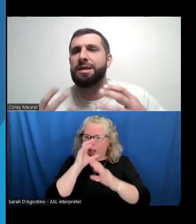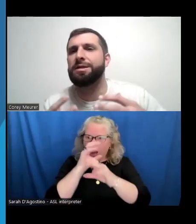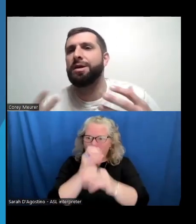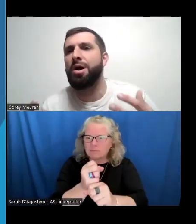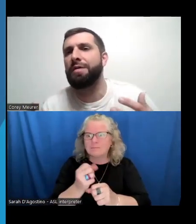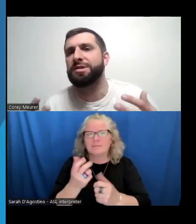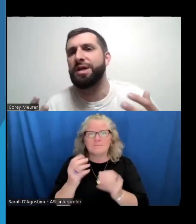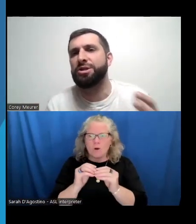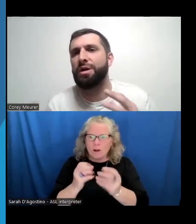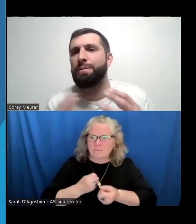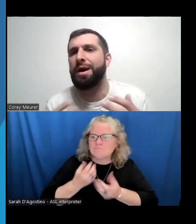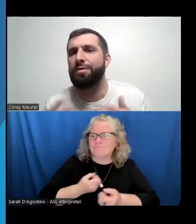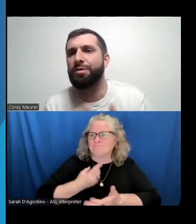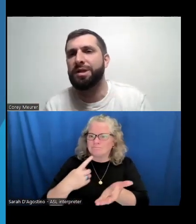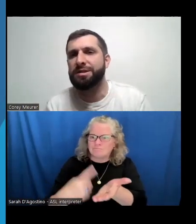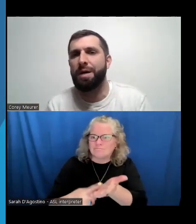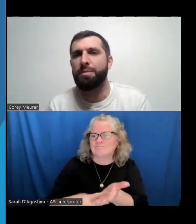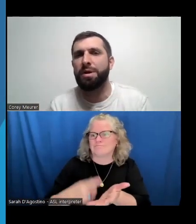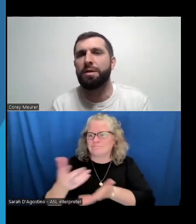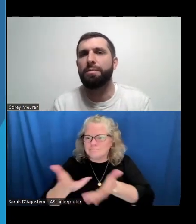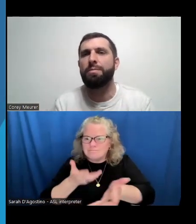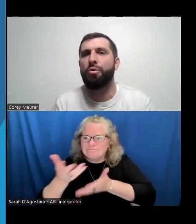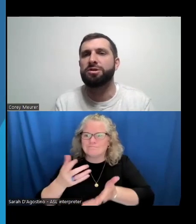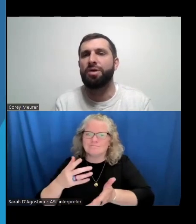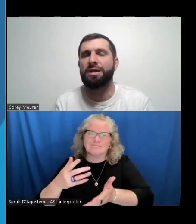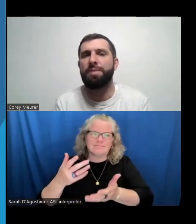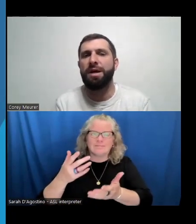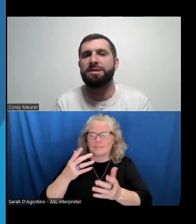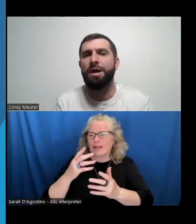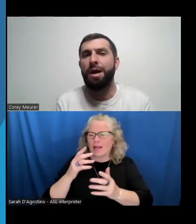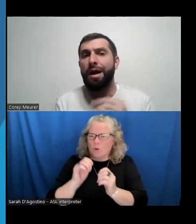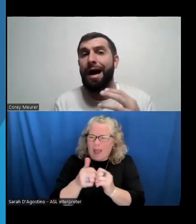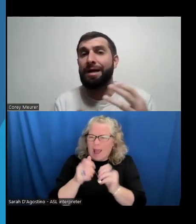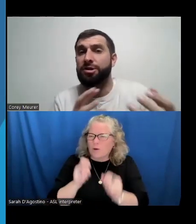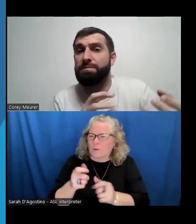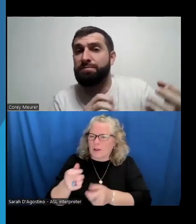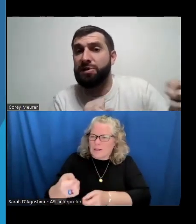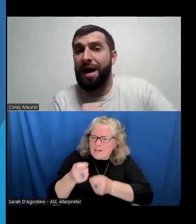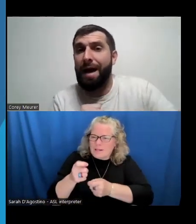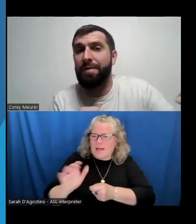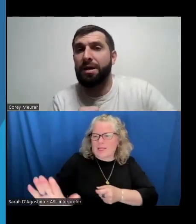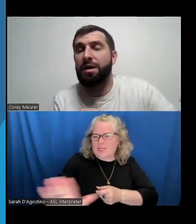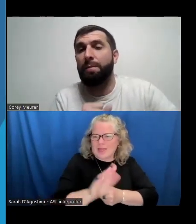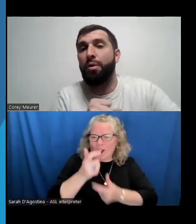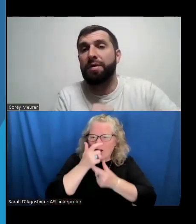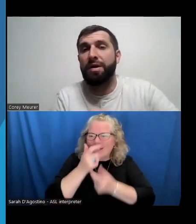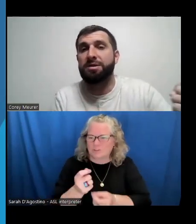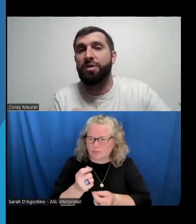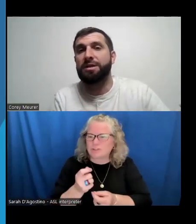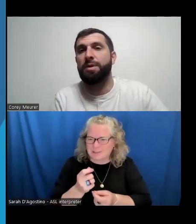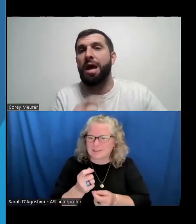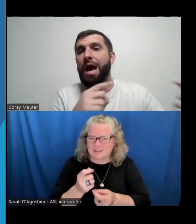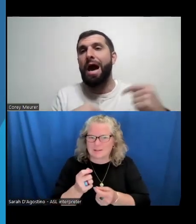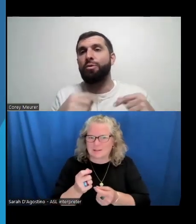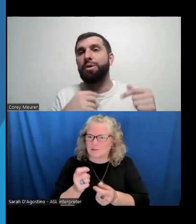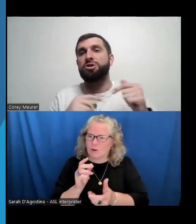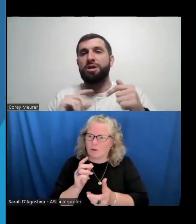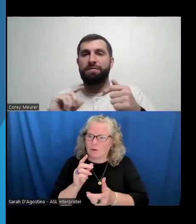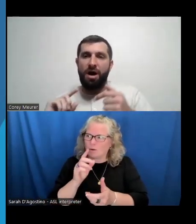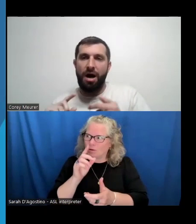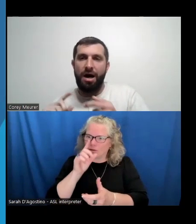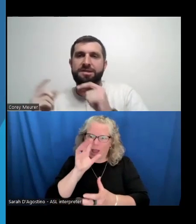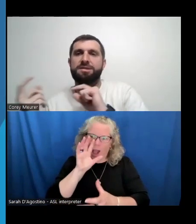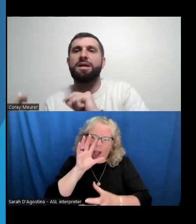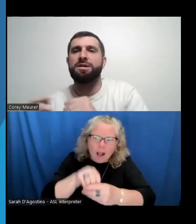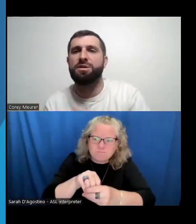bring this into the conversation and pair those things up and be a little bit more strengths-based, not just tapping in and pulling their strengths, but how do we